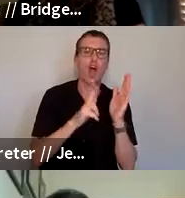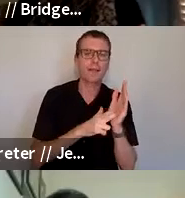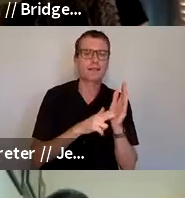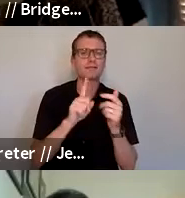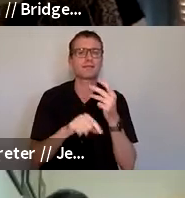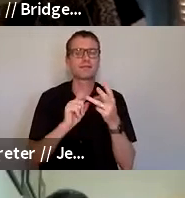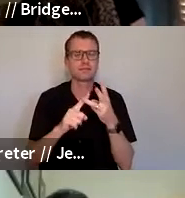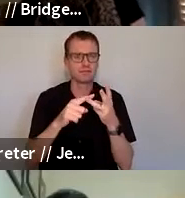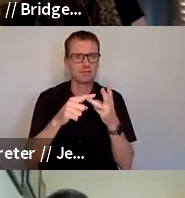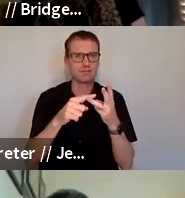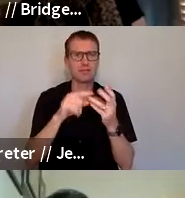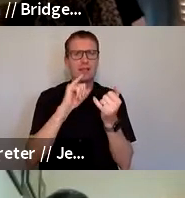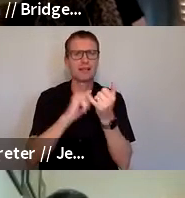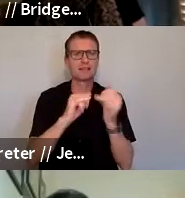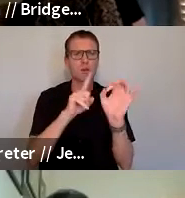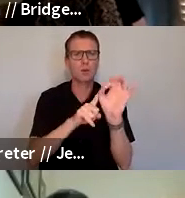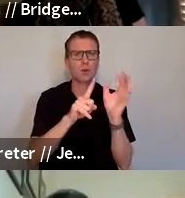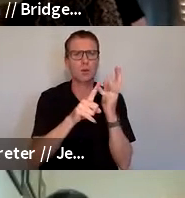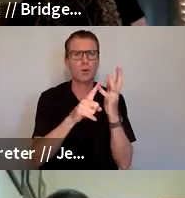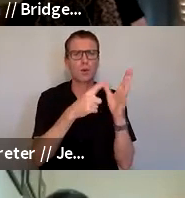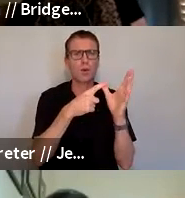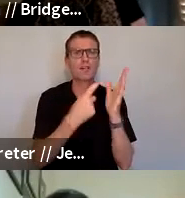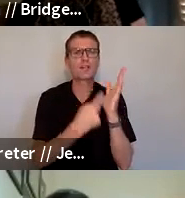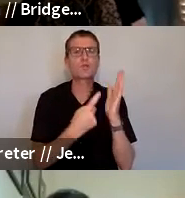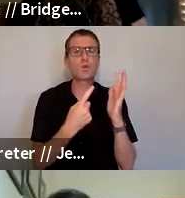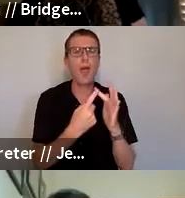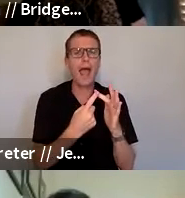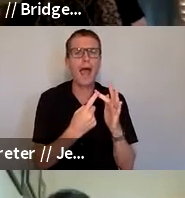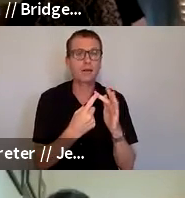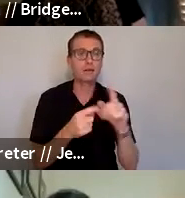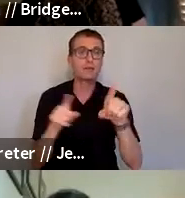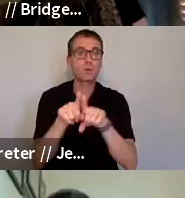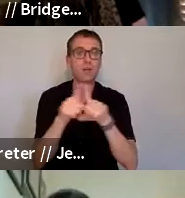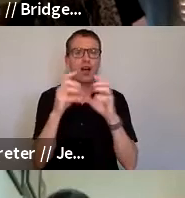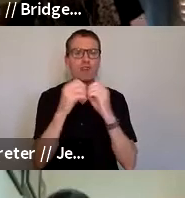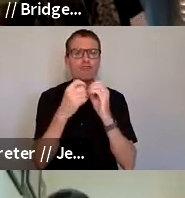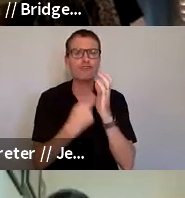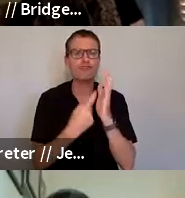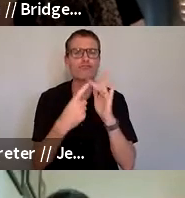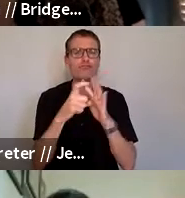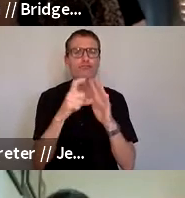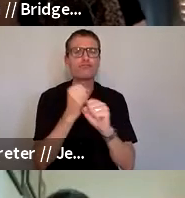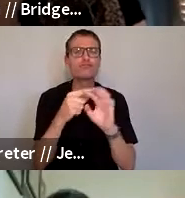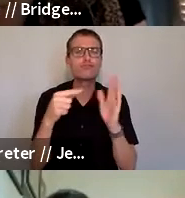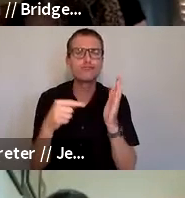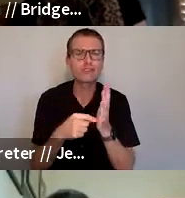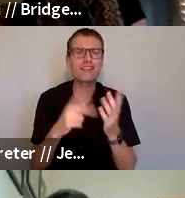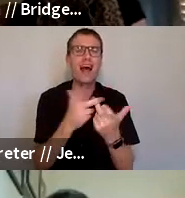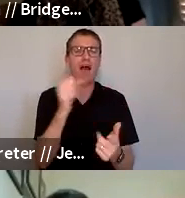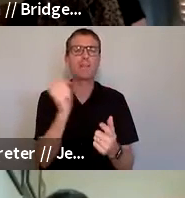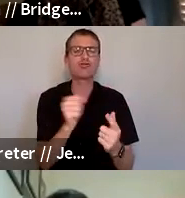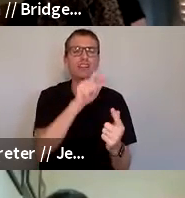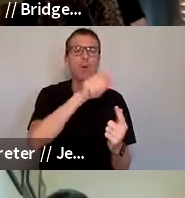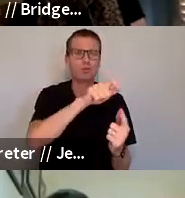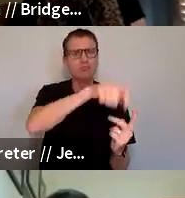Square, who I think is here, is on this call. Don't forget Bridget. And Bridget's here as well, brilliant. So